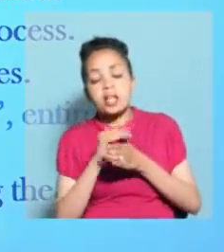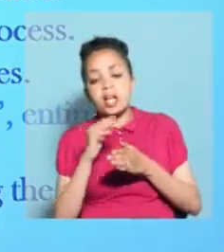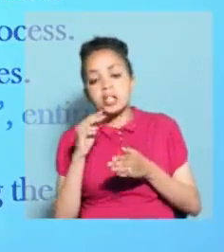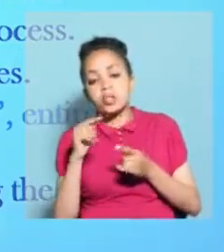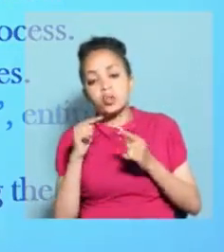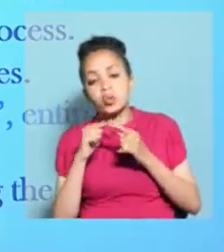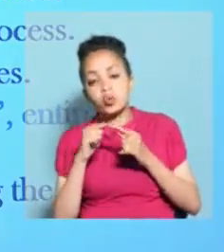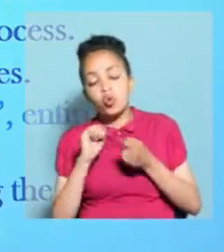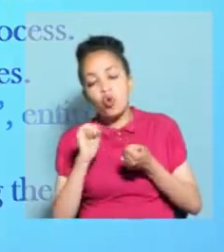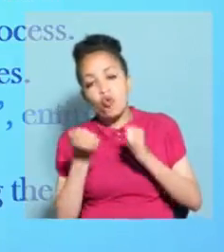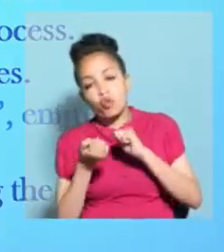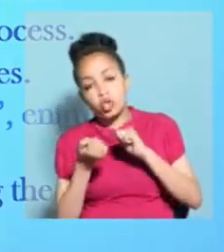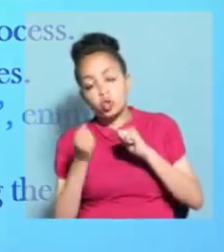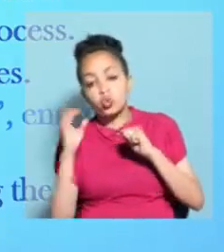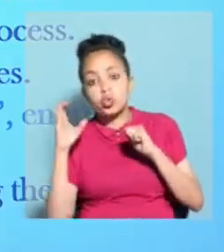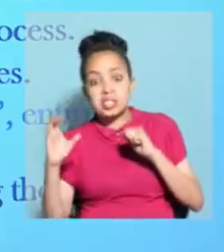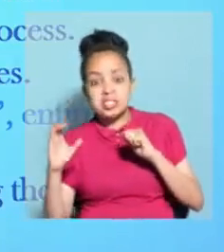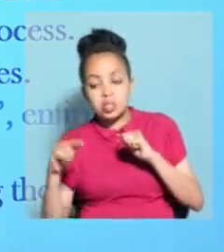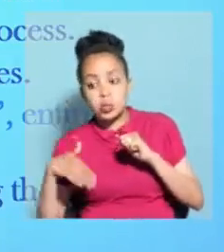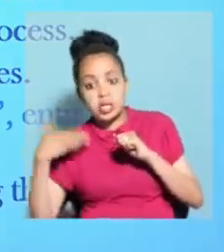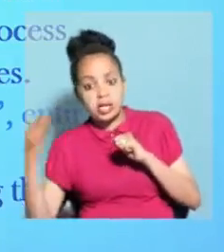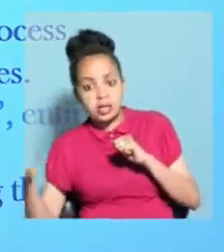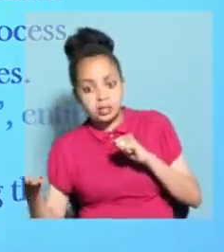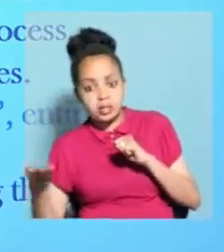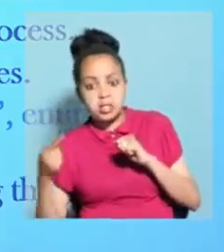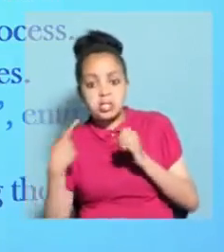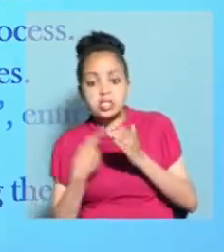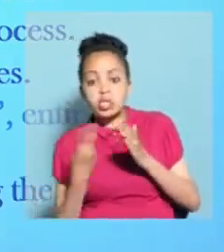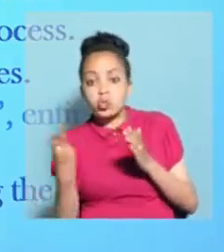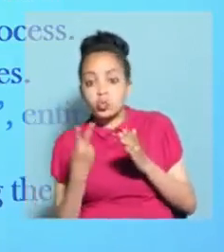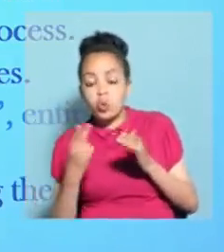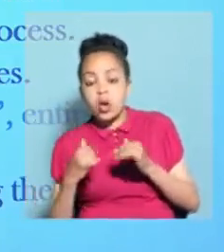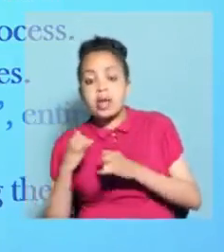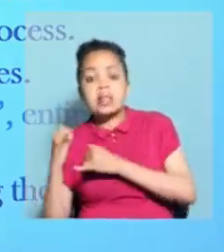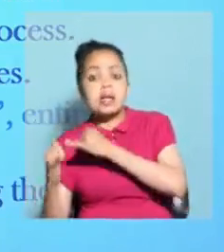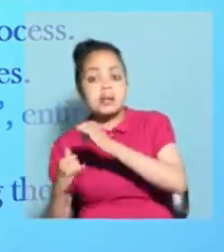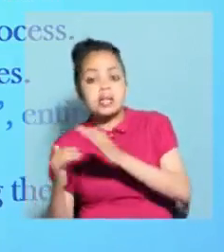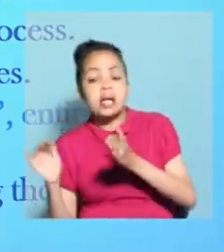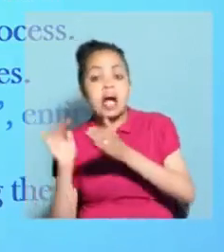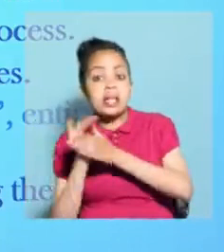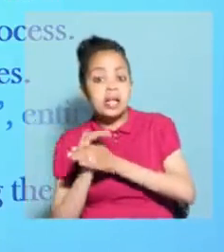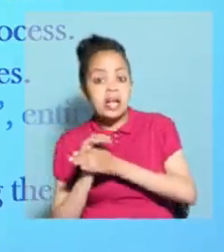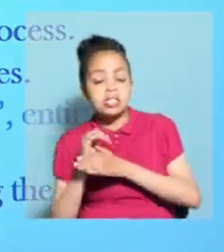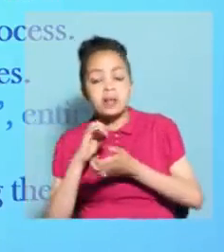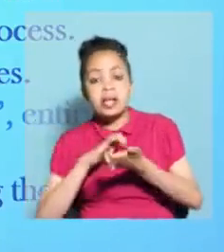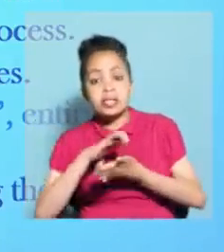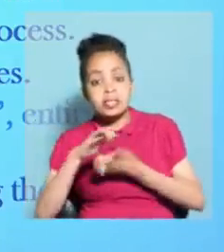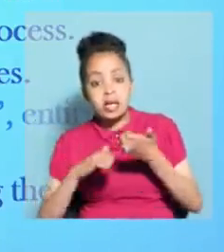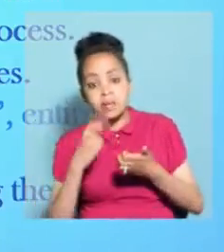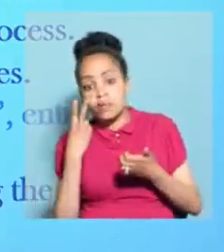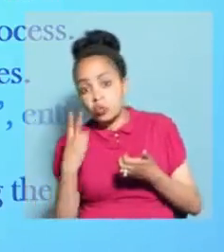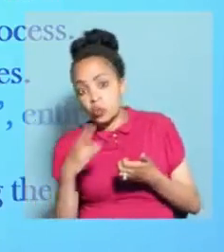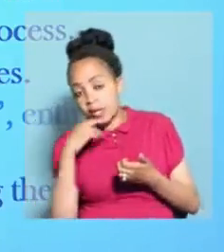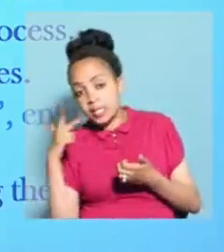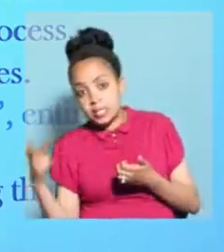and again convert to that of intermediate. These two are intermediate, catalyzed by enzyme 2 and that of